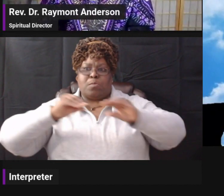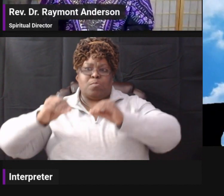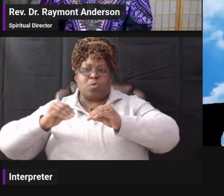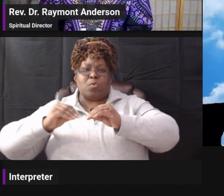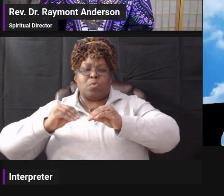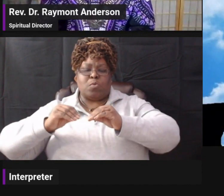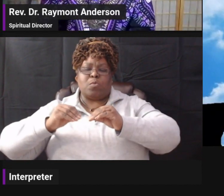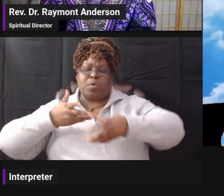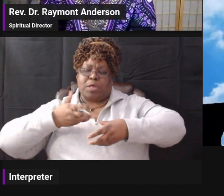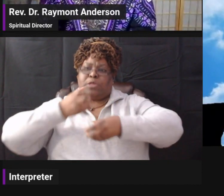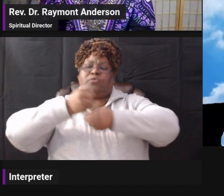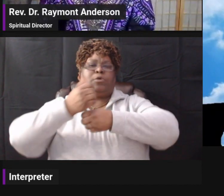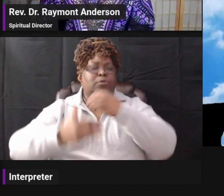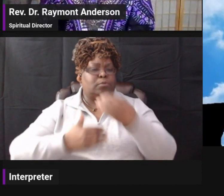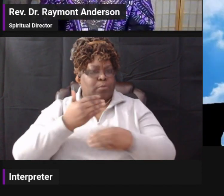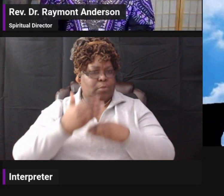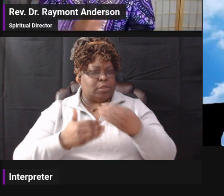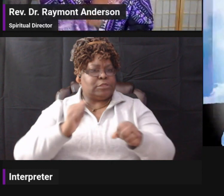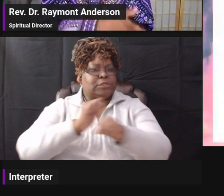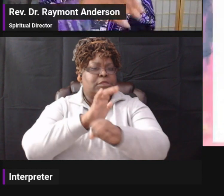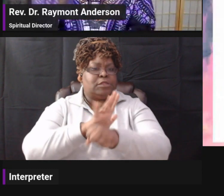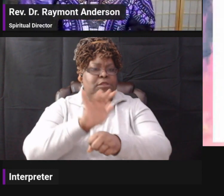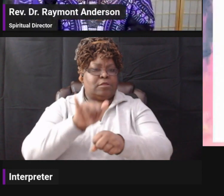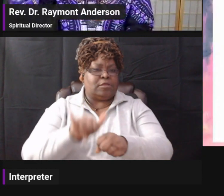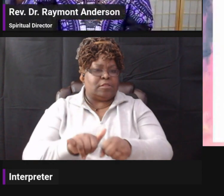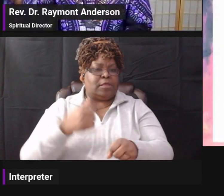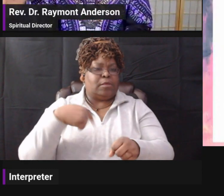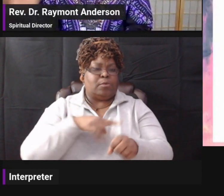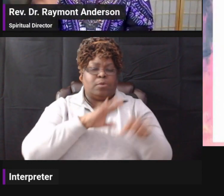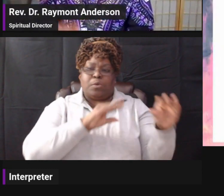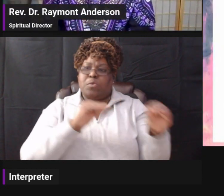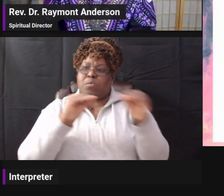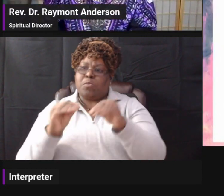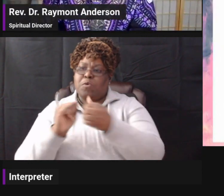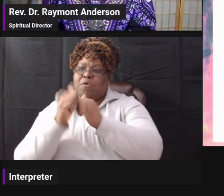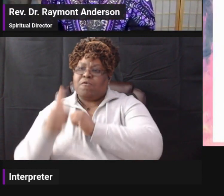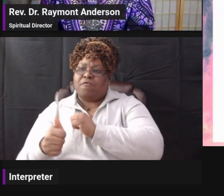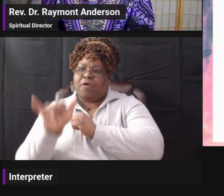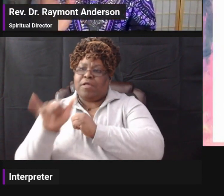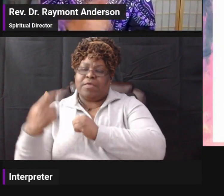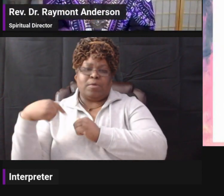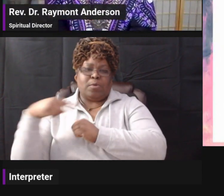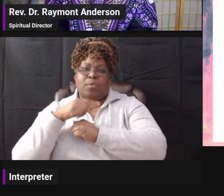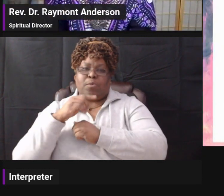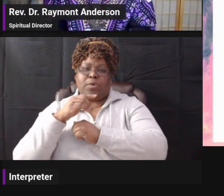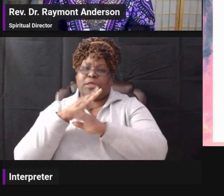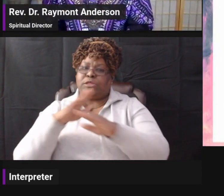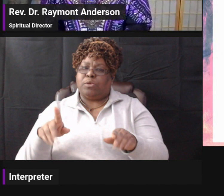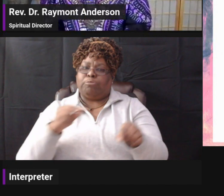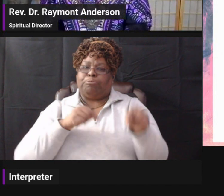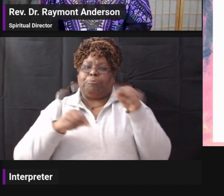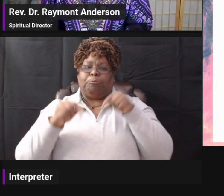take that leap of faith? How do we trust the process enough to step so far out that there's no going